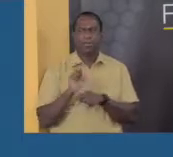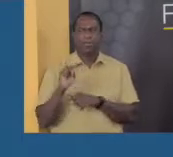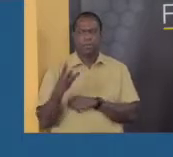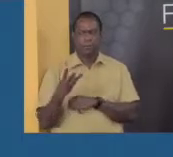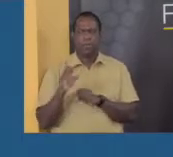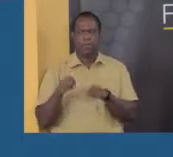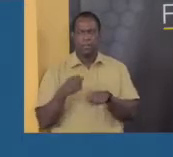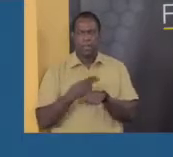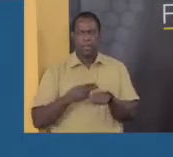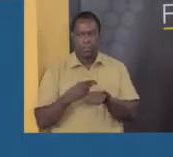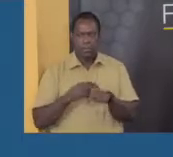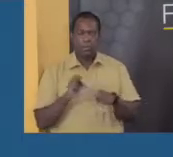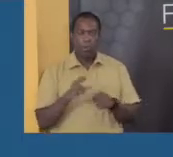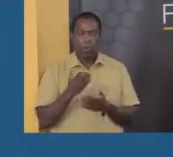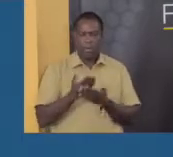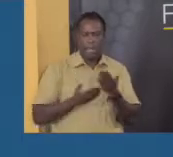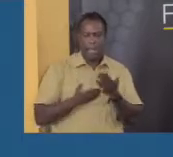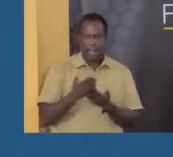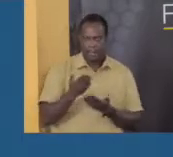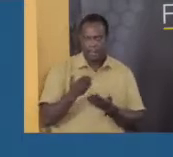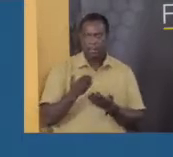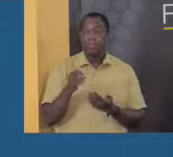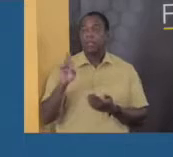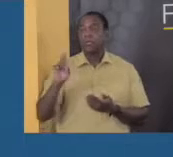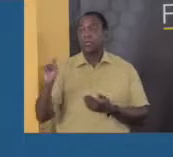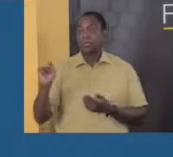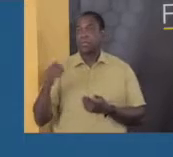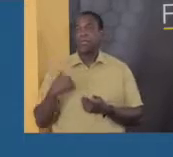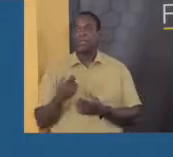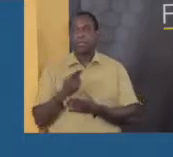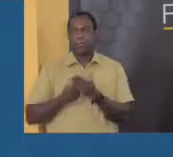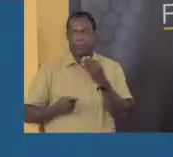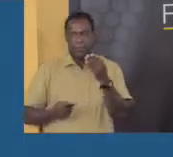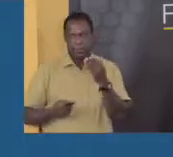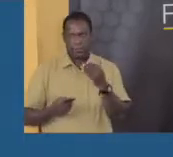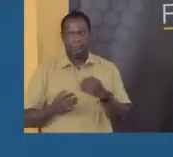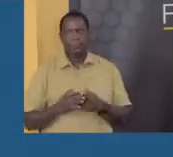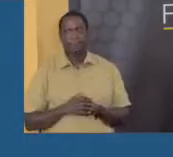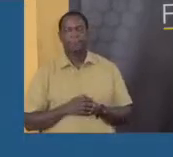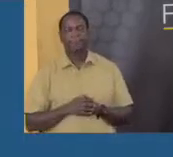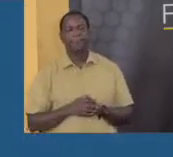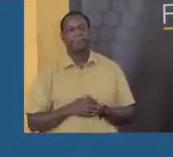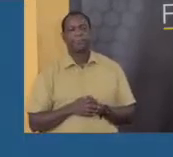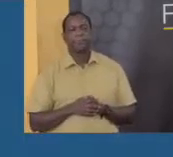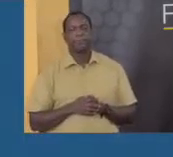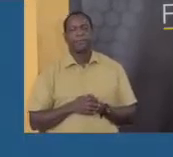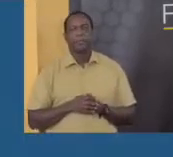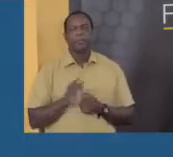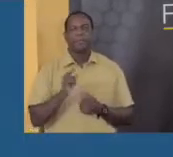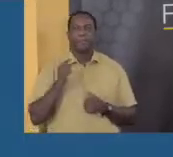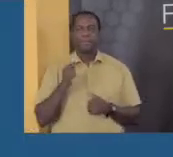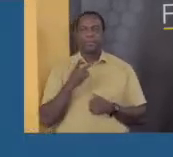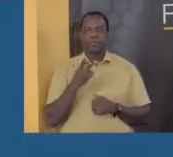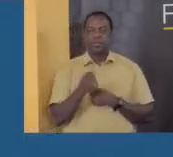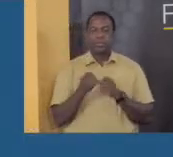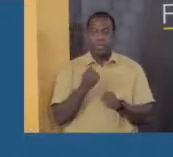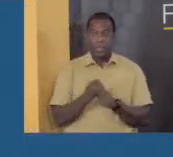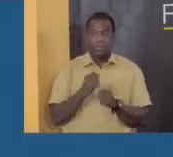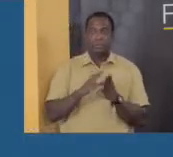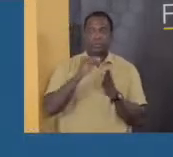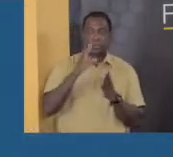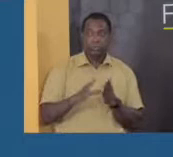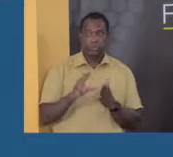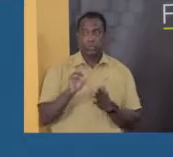do both at UTT. What we do is in the first 2 years, the students